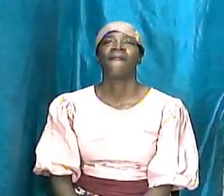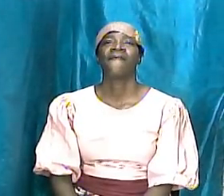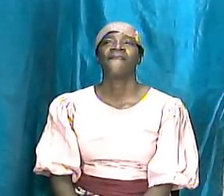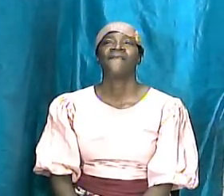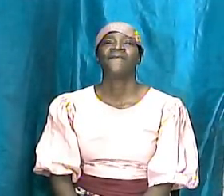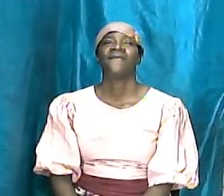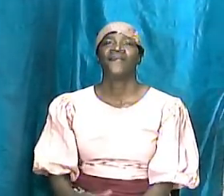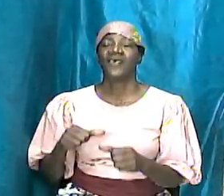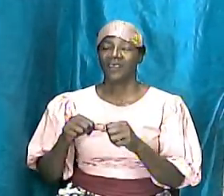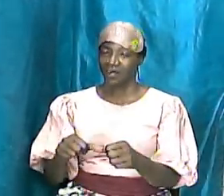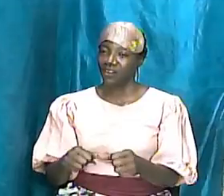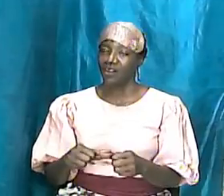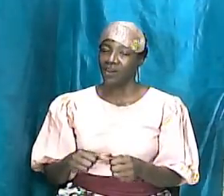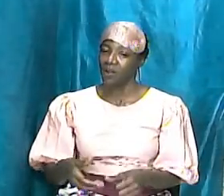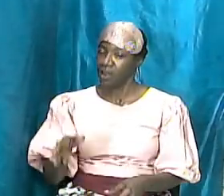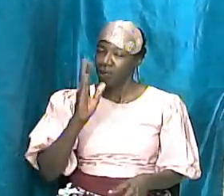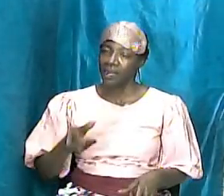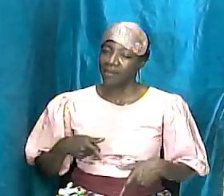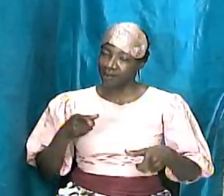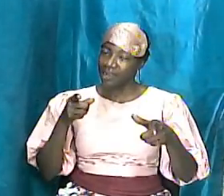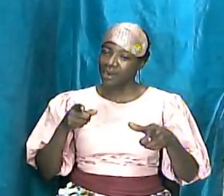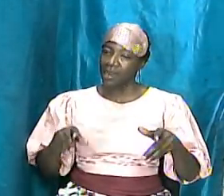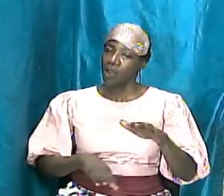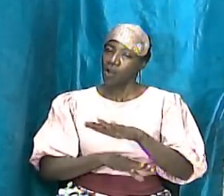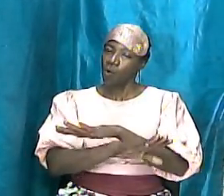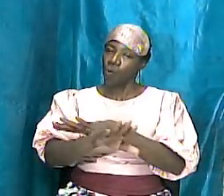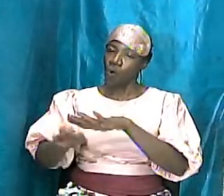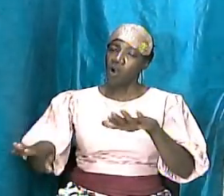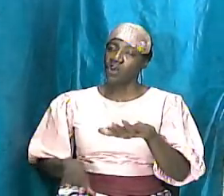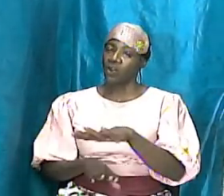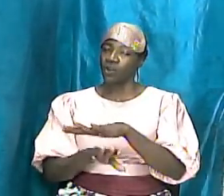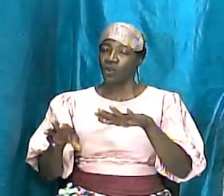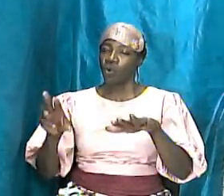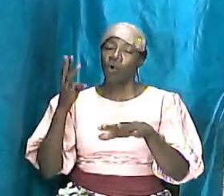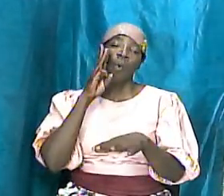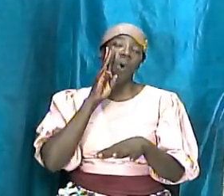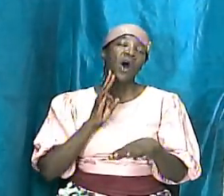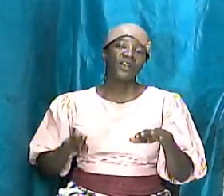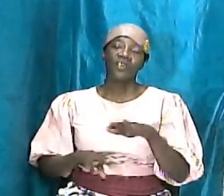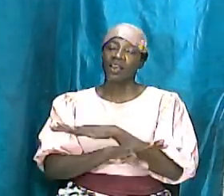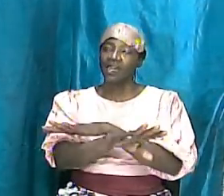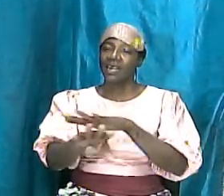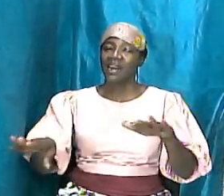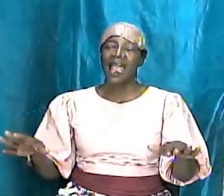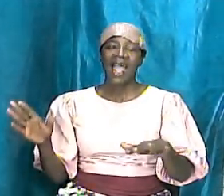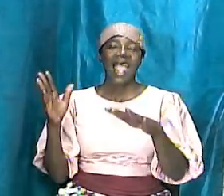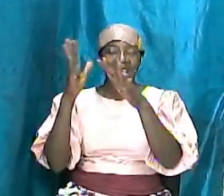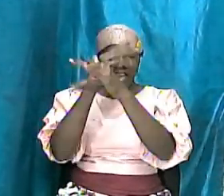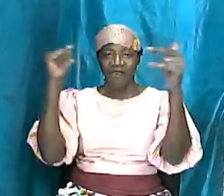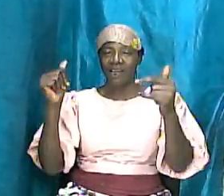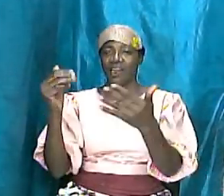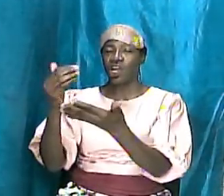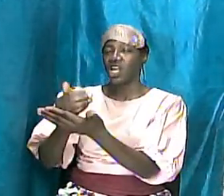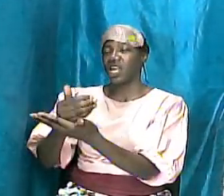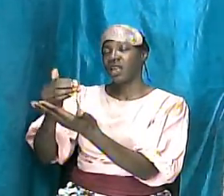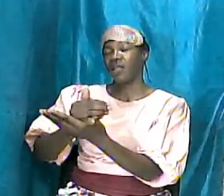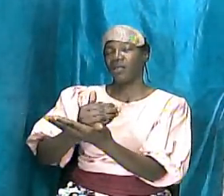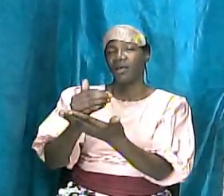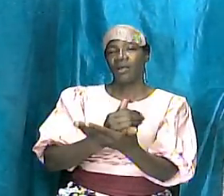so we read on. And God said, let the waters under the heaven be gathered together unto one